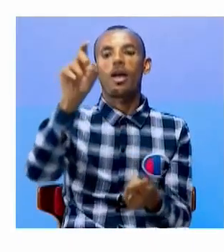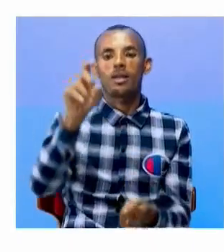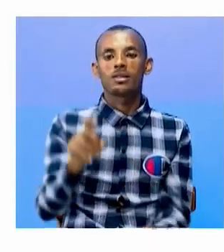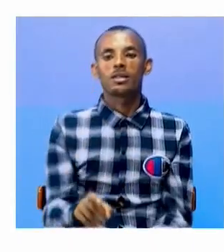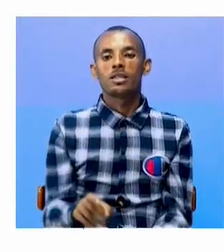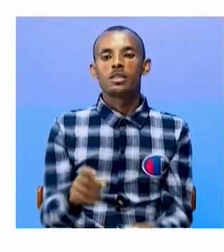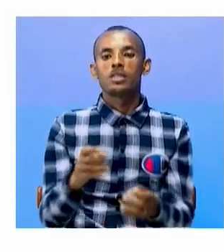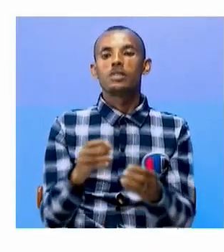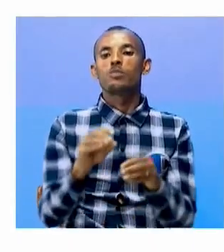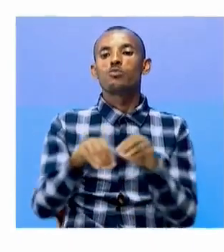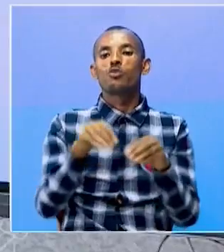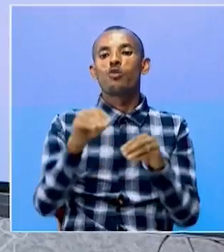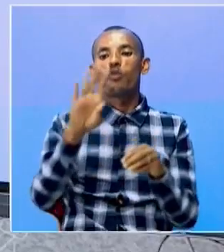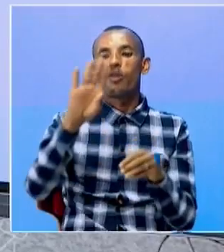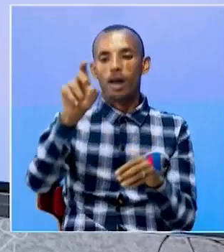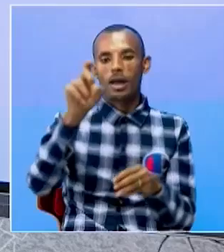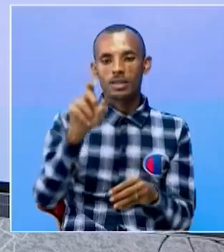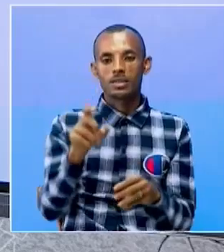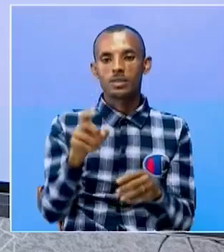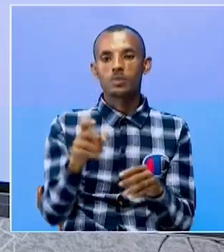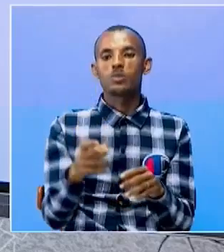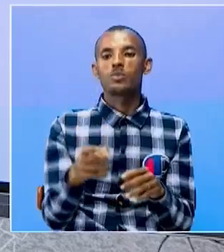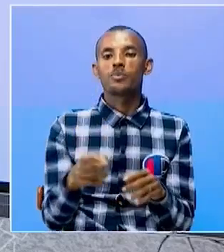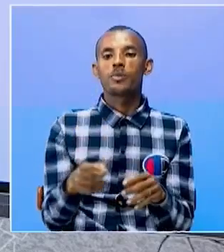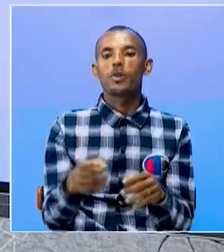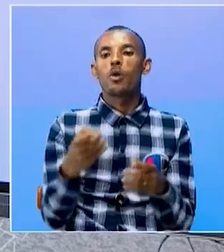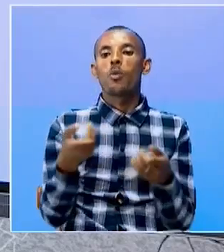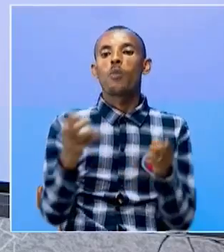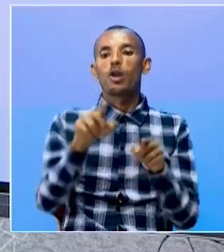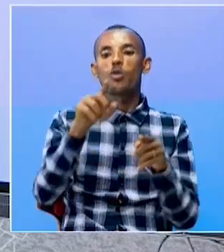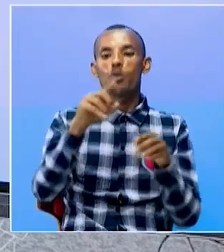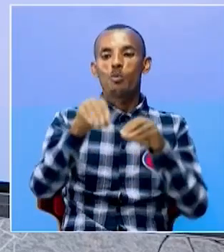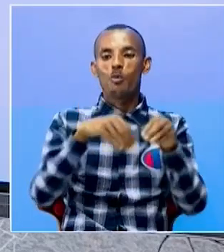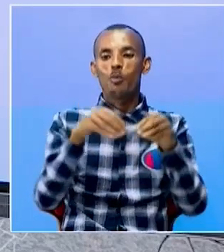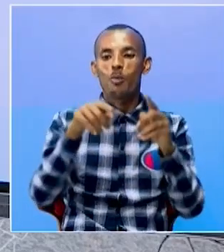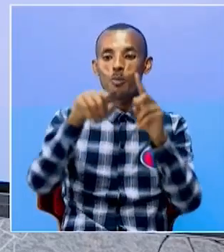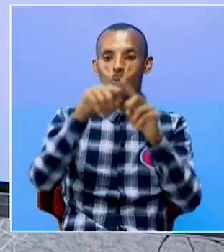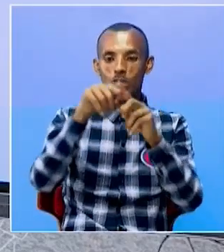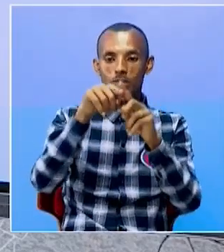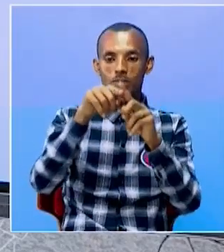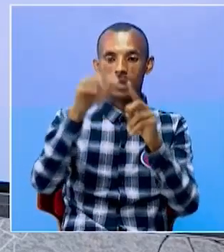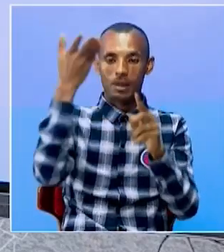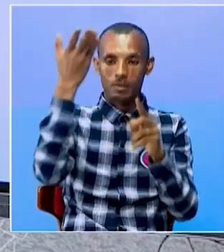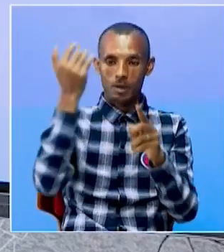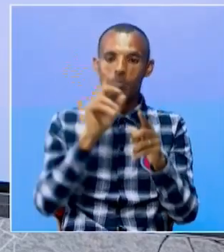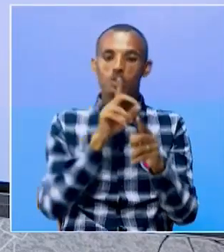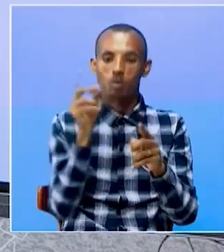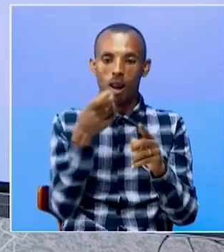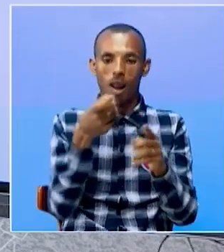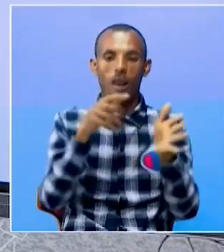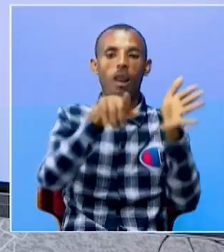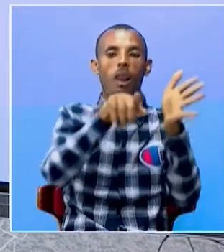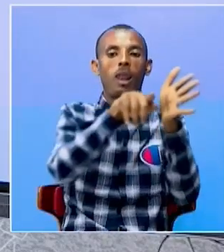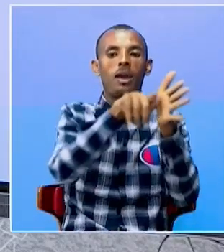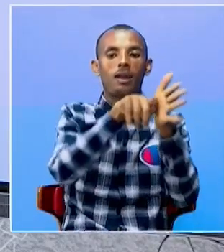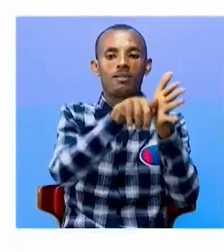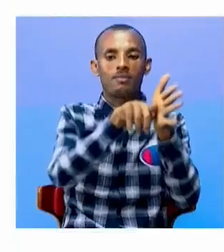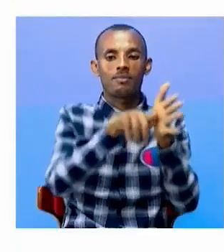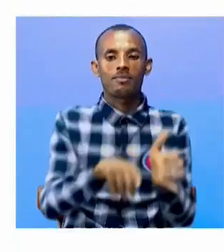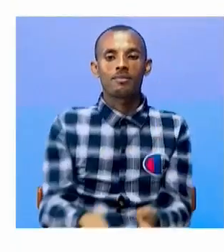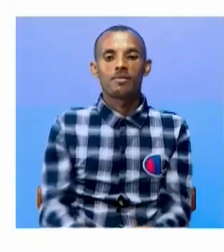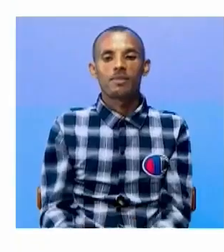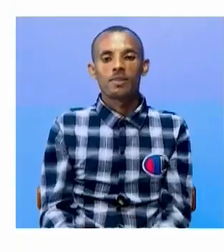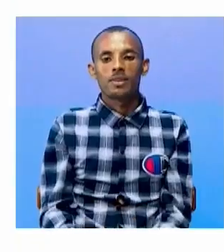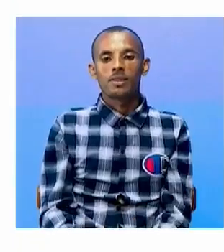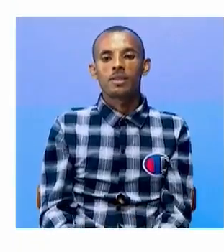move 4x to this side. When you move it, since this 4x is positive 4x, when you move to this side,